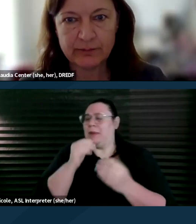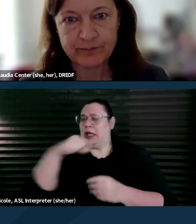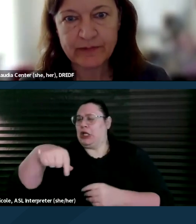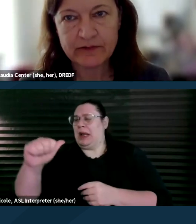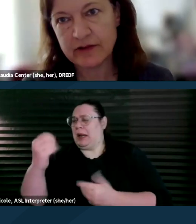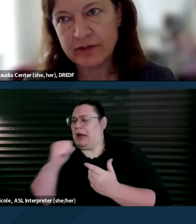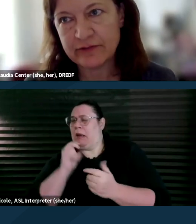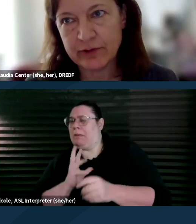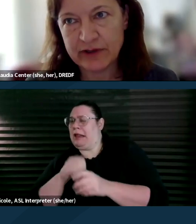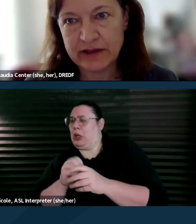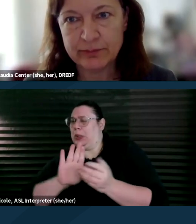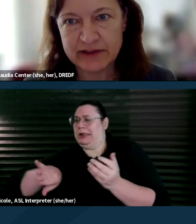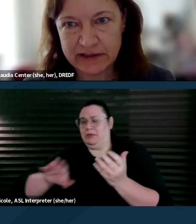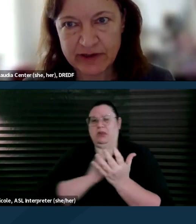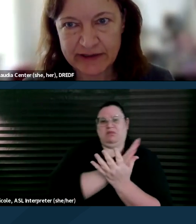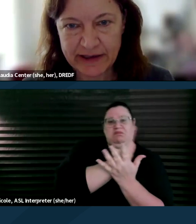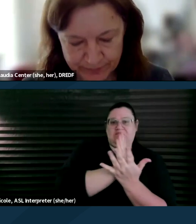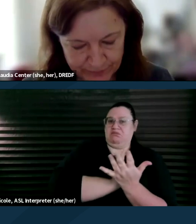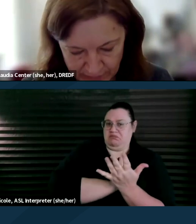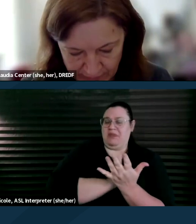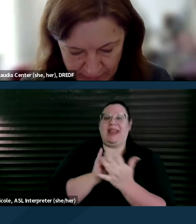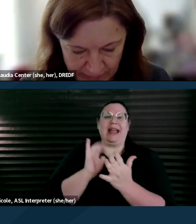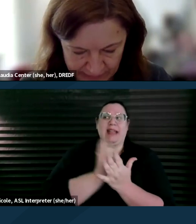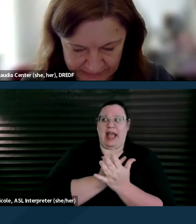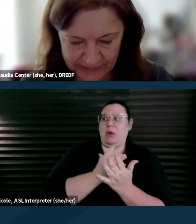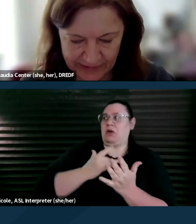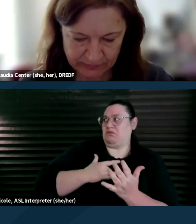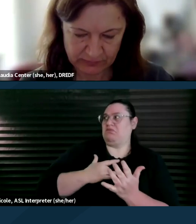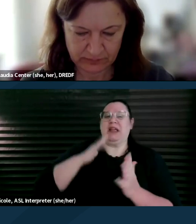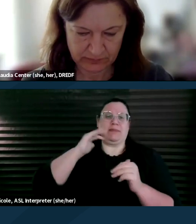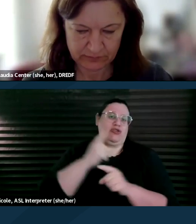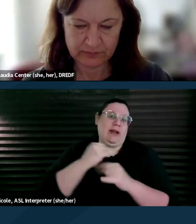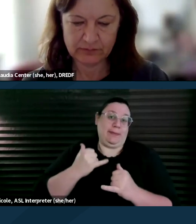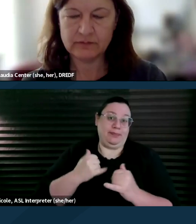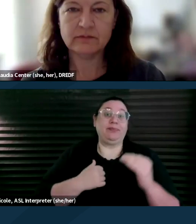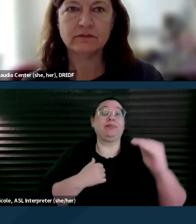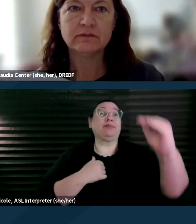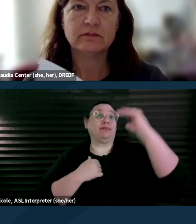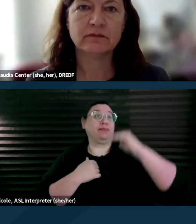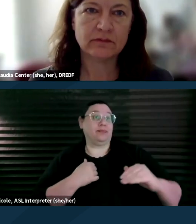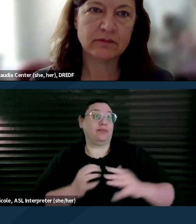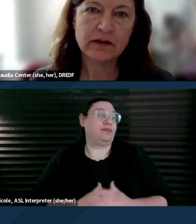answers. So that's what we believe right now. Next slide.